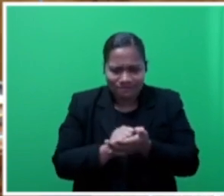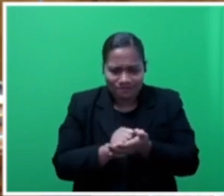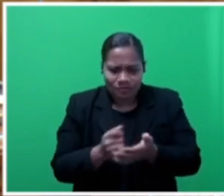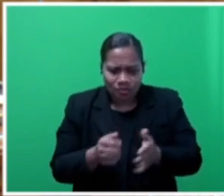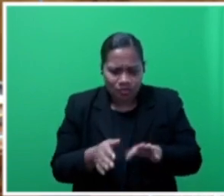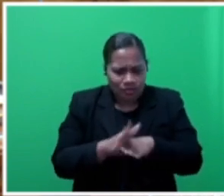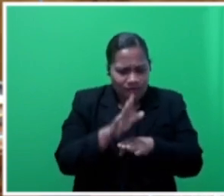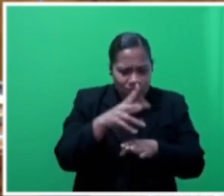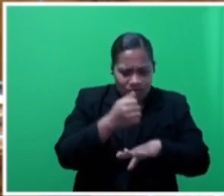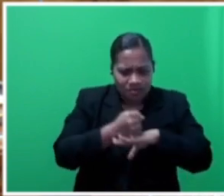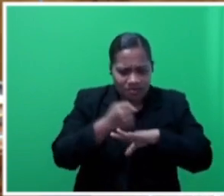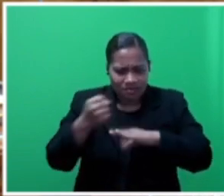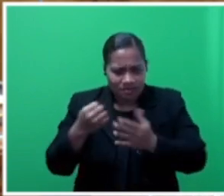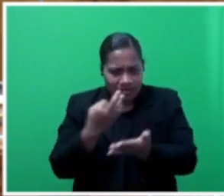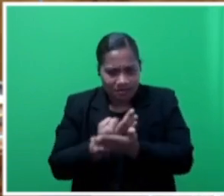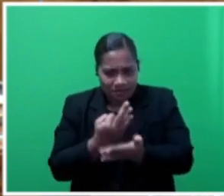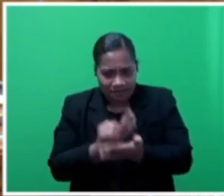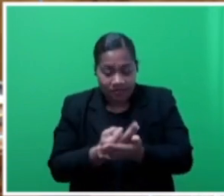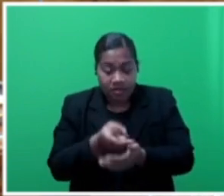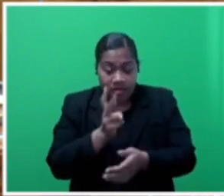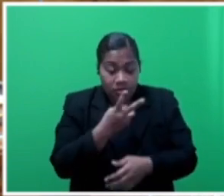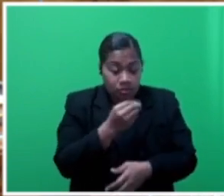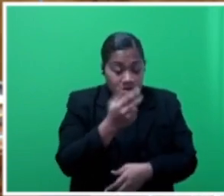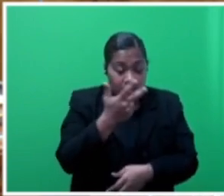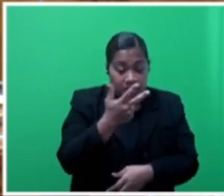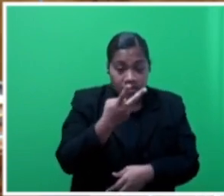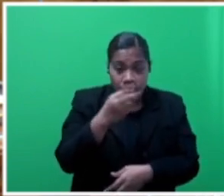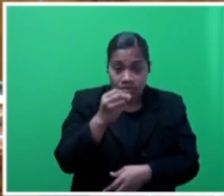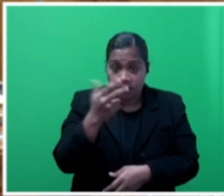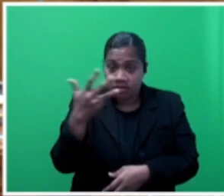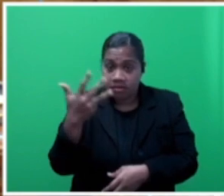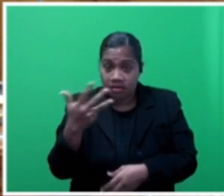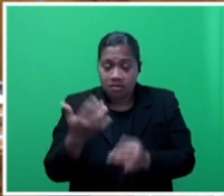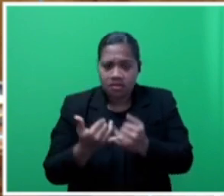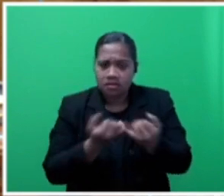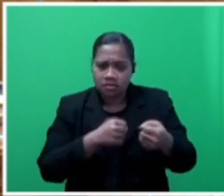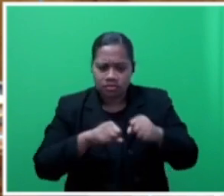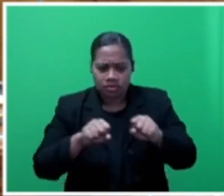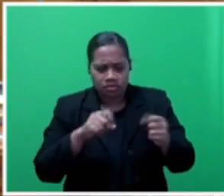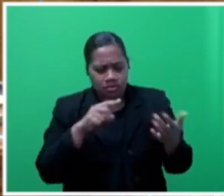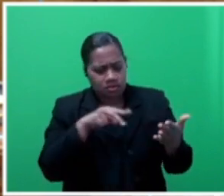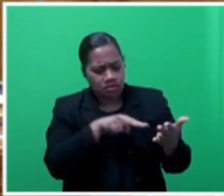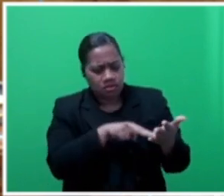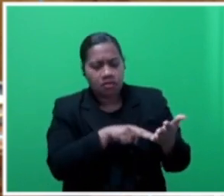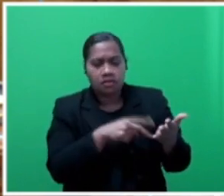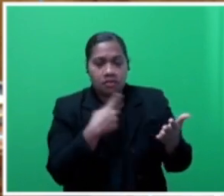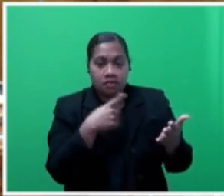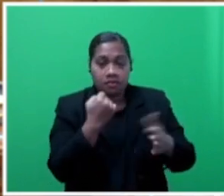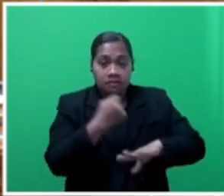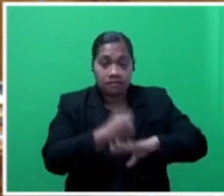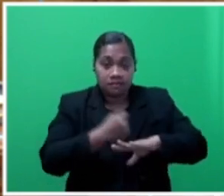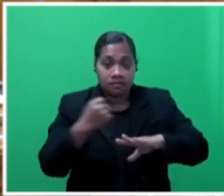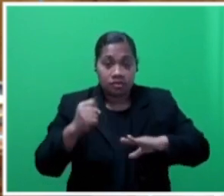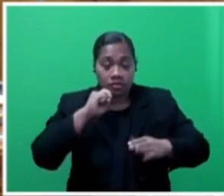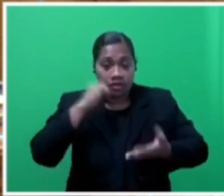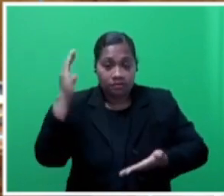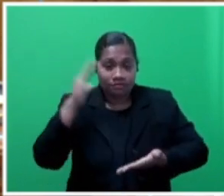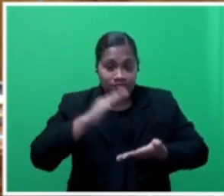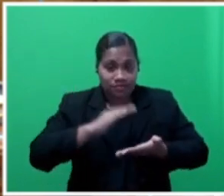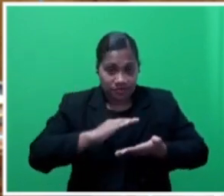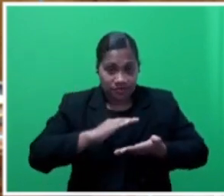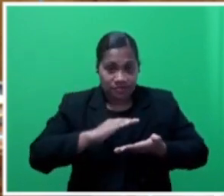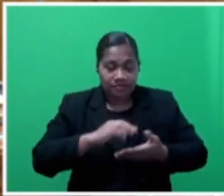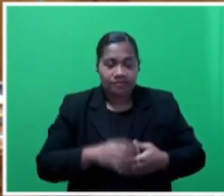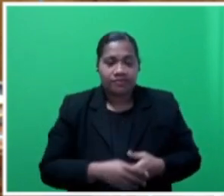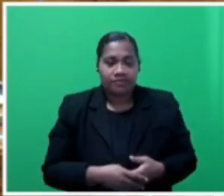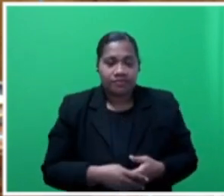Again, in 2018-2019 financial year, the strategy stated that the government will reduce the net deficit gradually